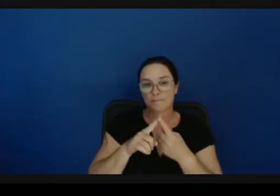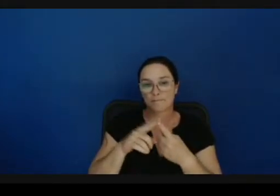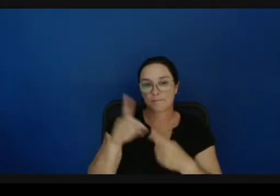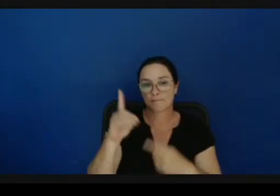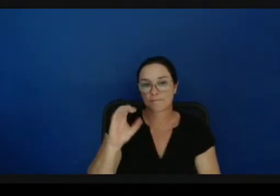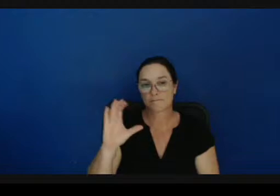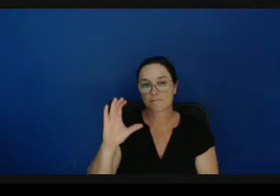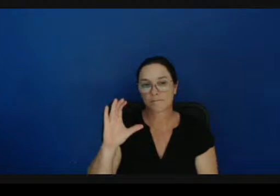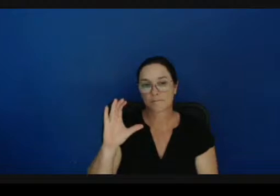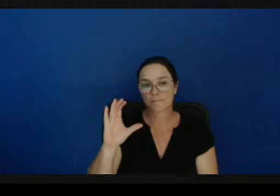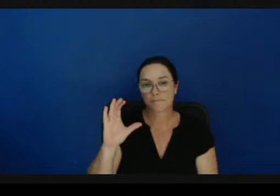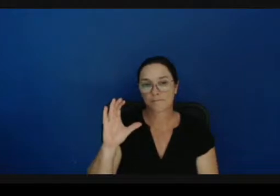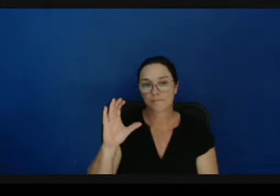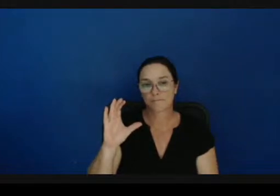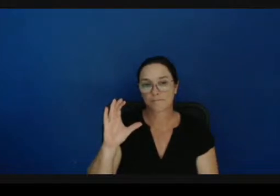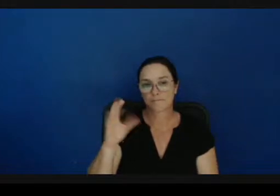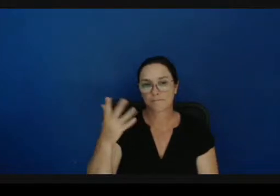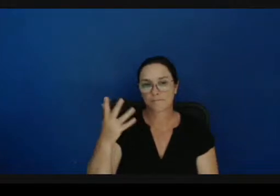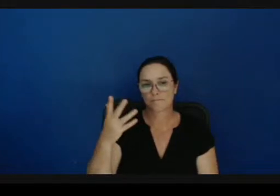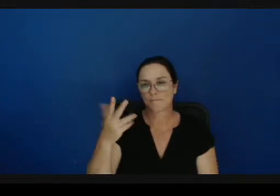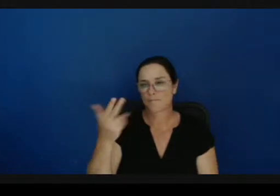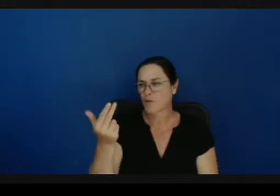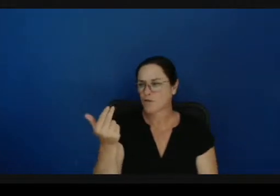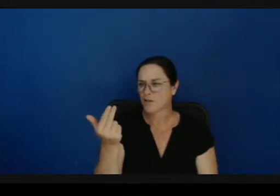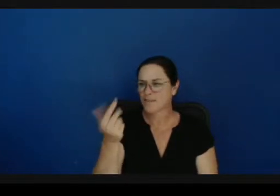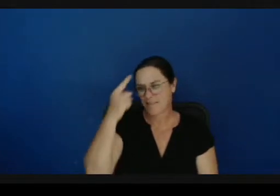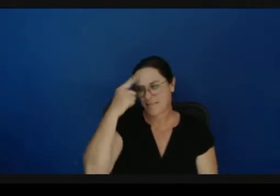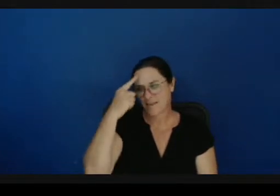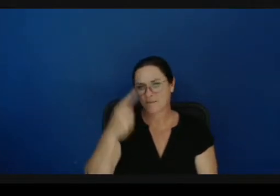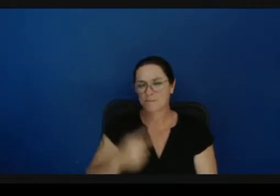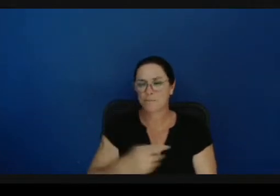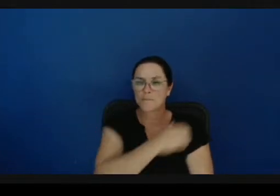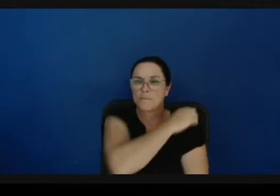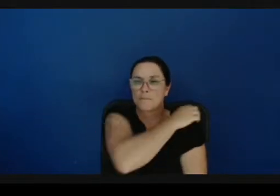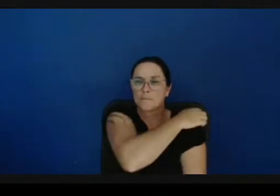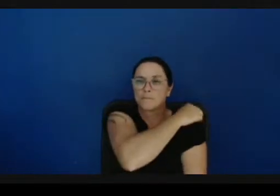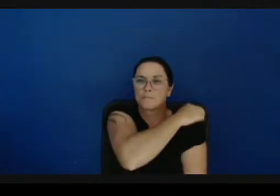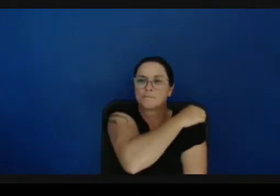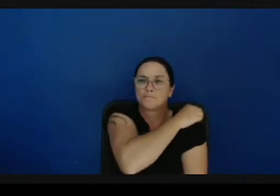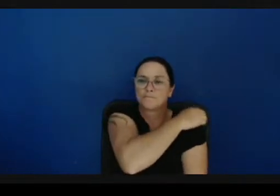December, what was the date ended? The 13th? We can find out here shortly.